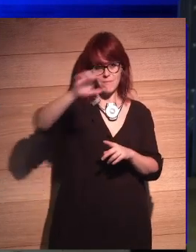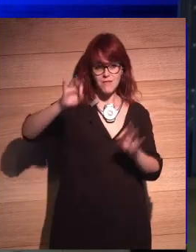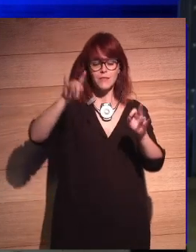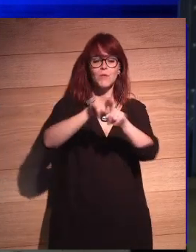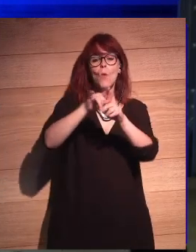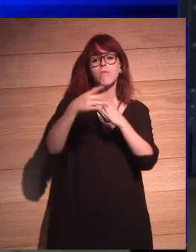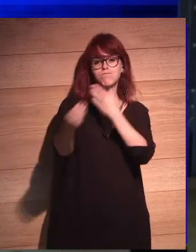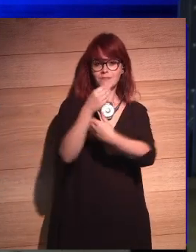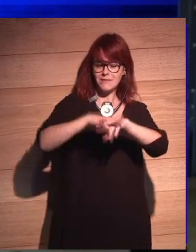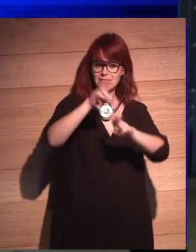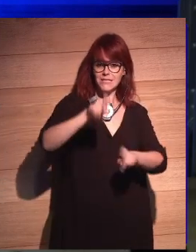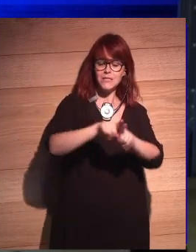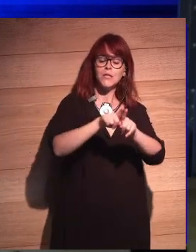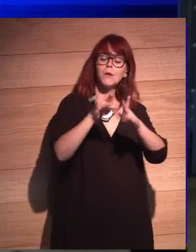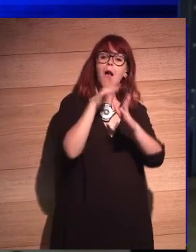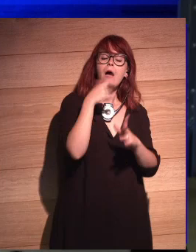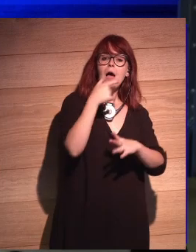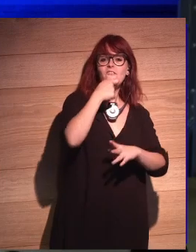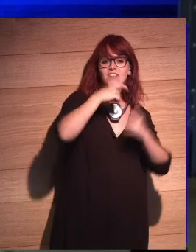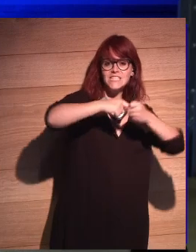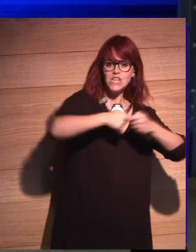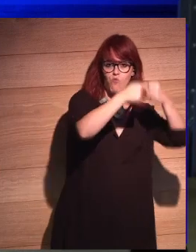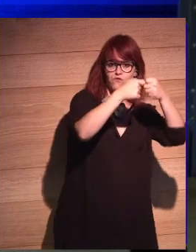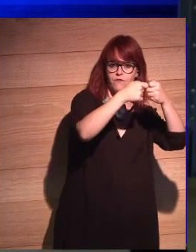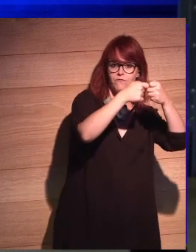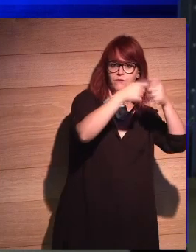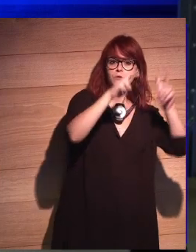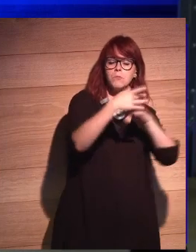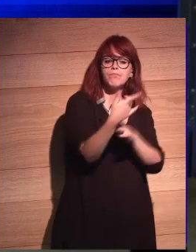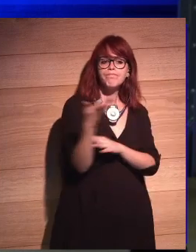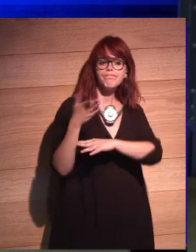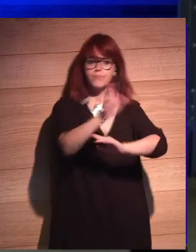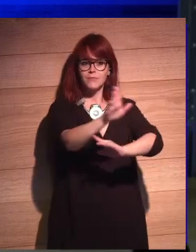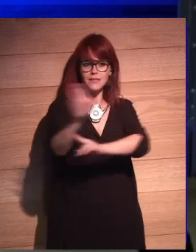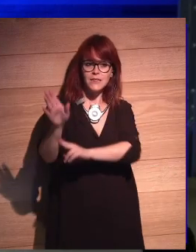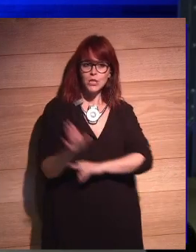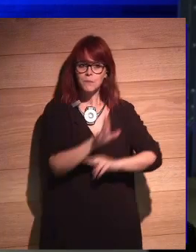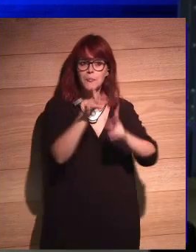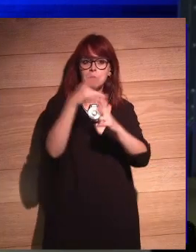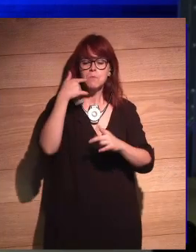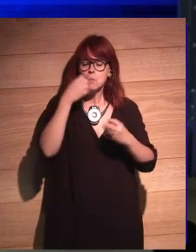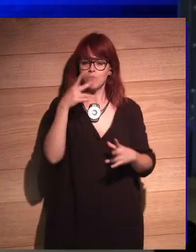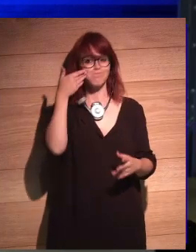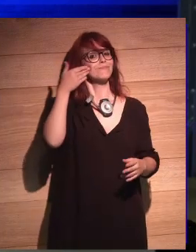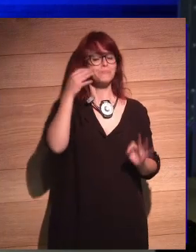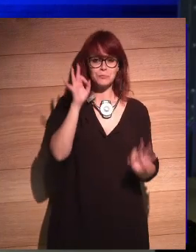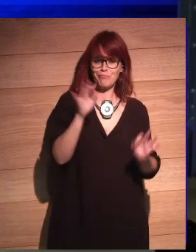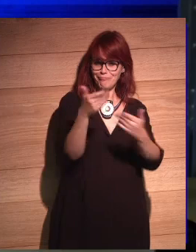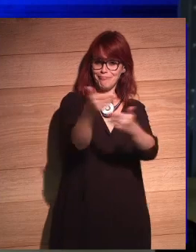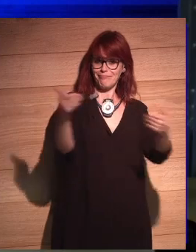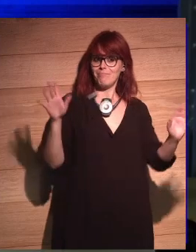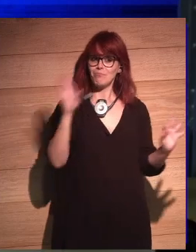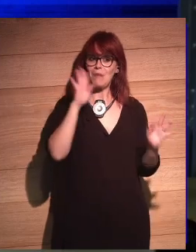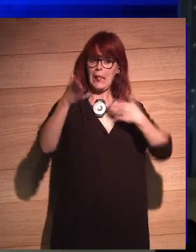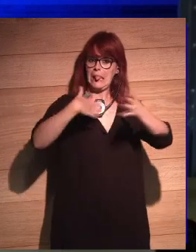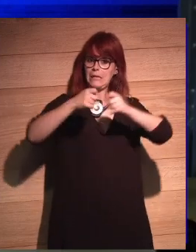we built the living room and showed it off. And it was well attended. And it is